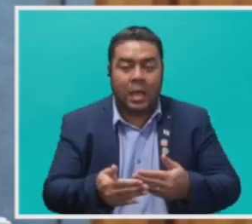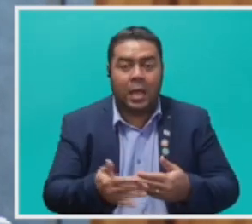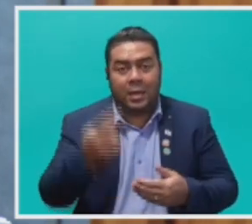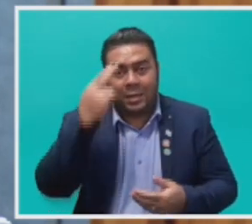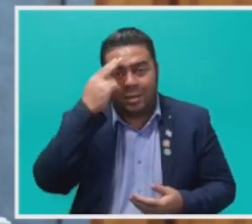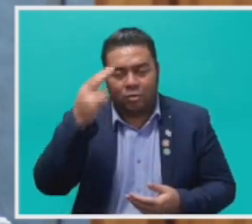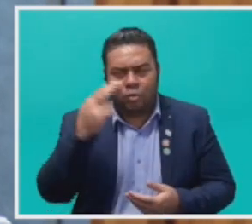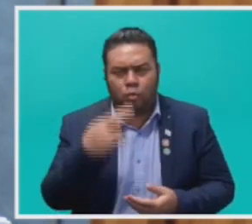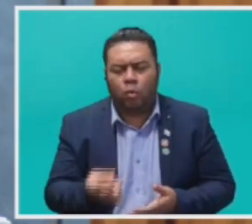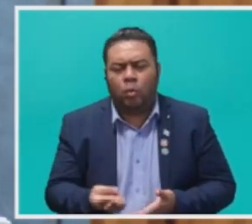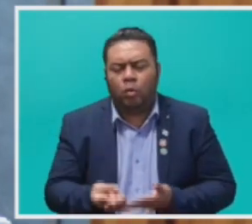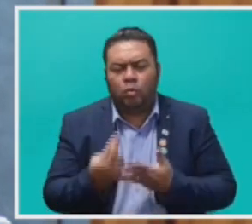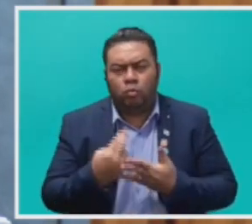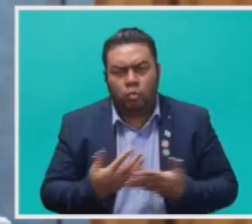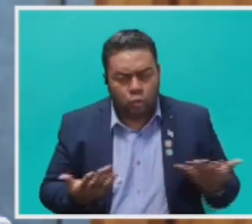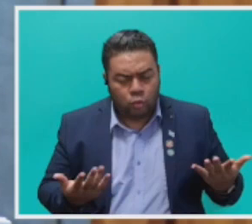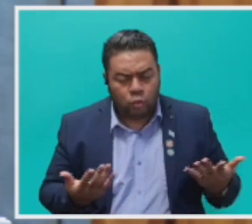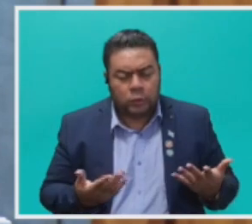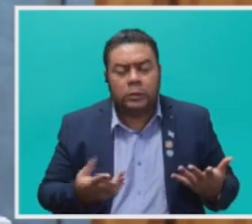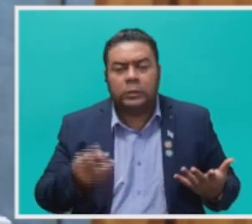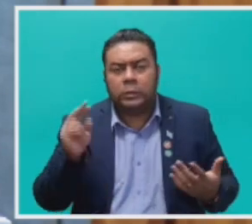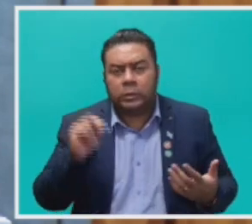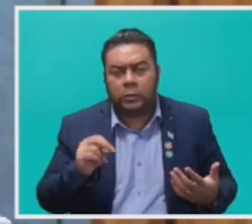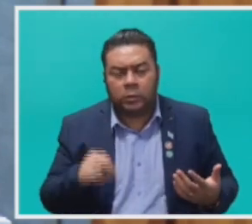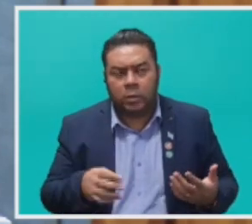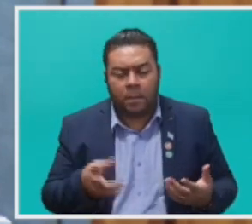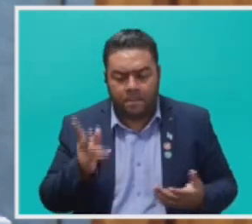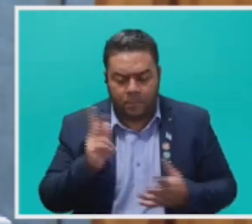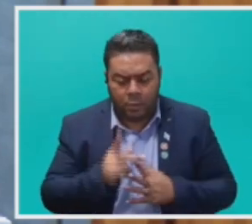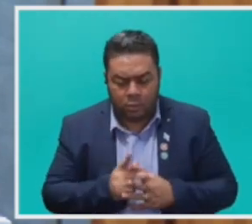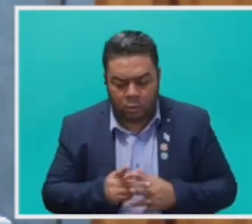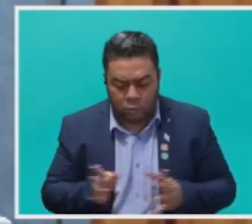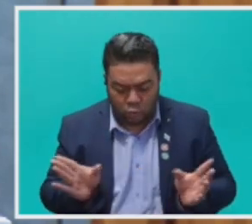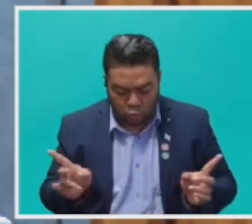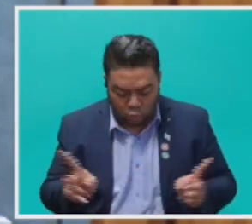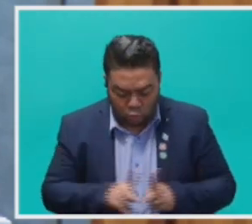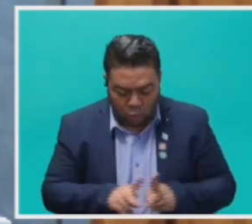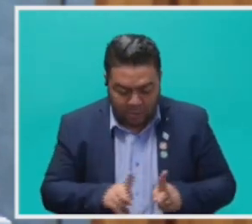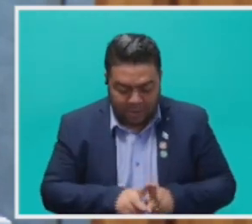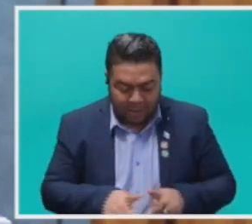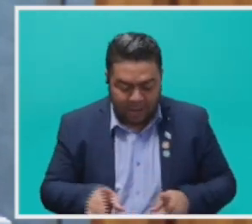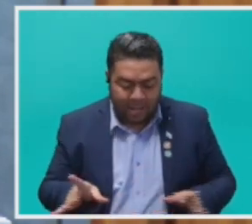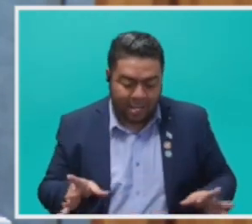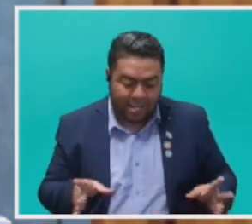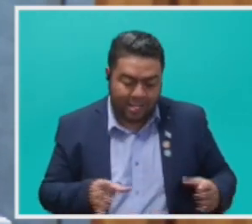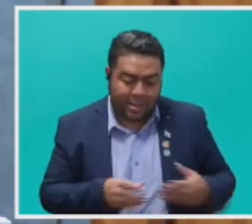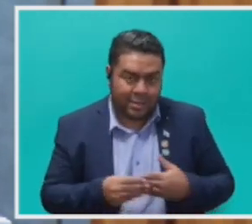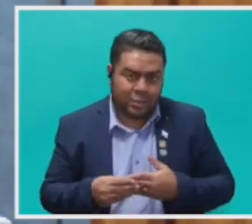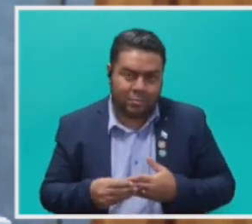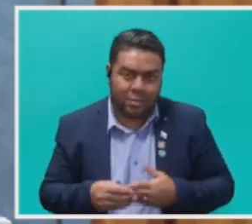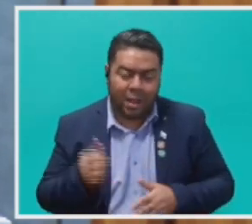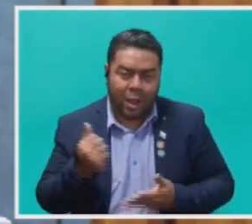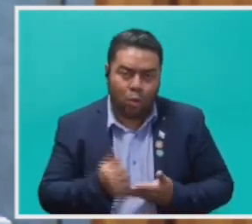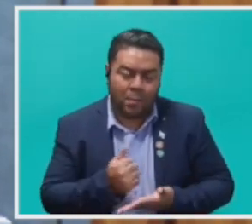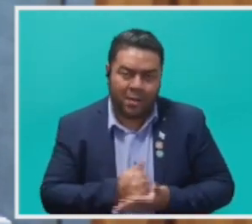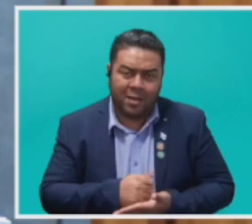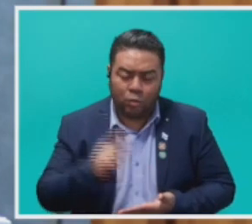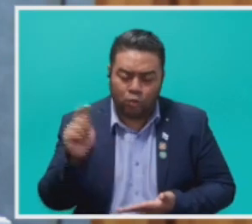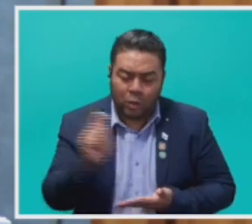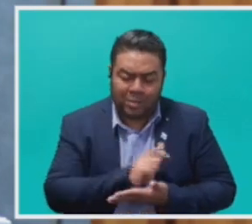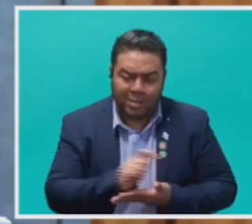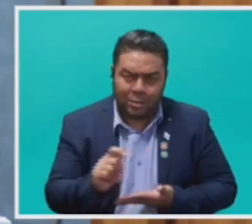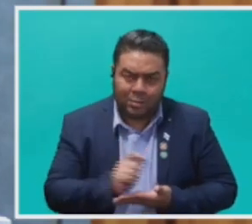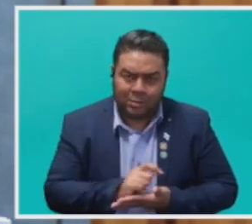Reconciliation requires political will, Mr. Speaker, joint leadership, trust building, accountability, and